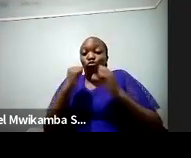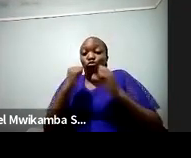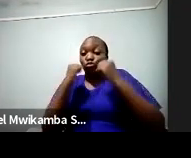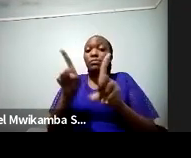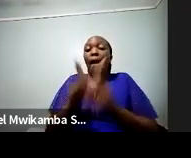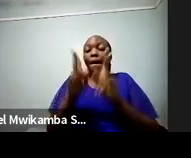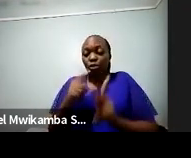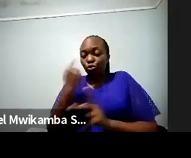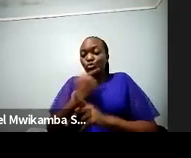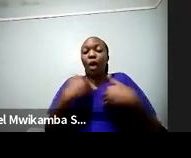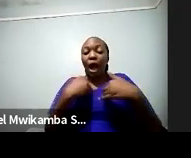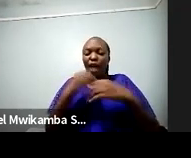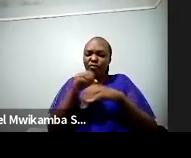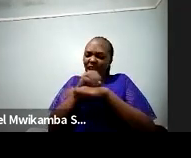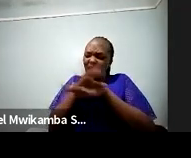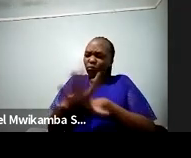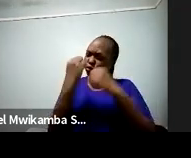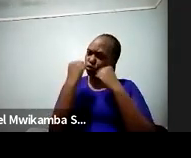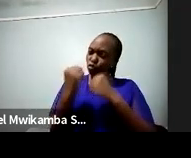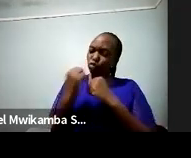I allow you to say something?